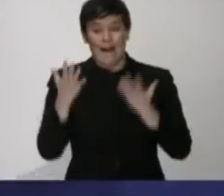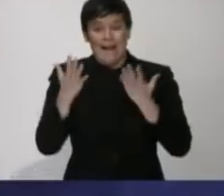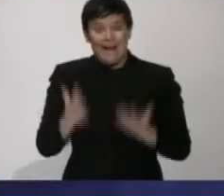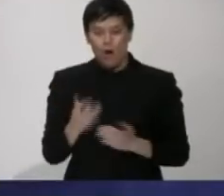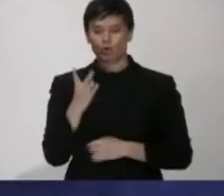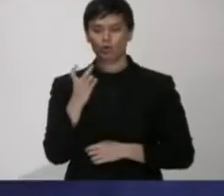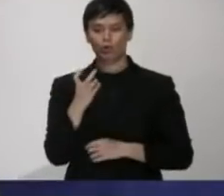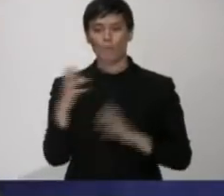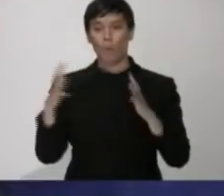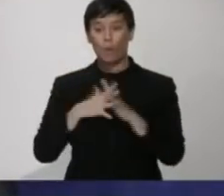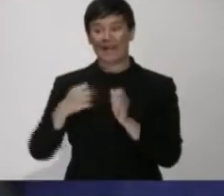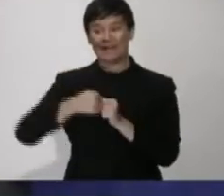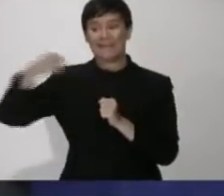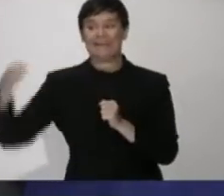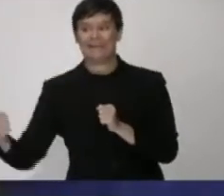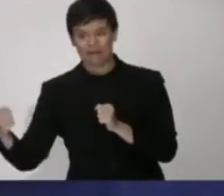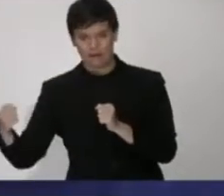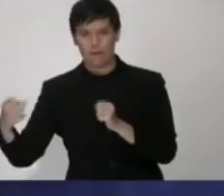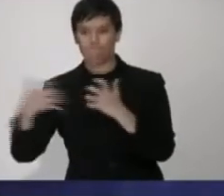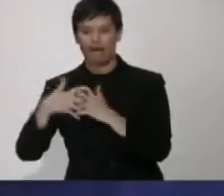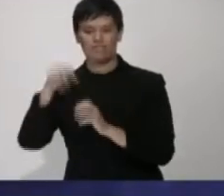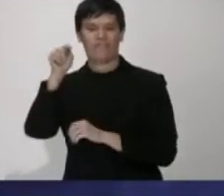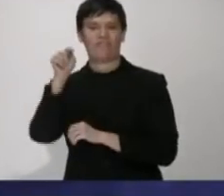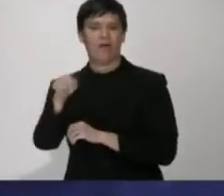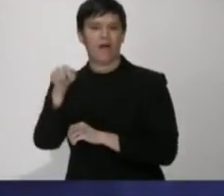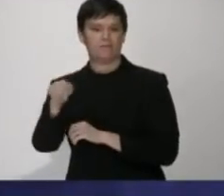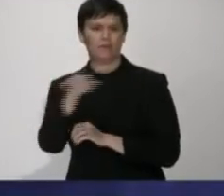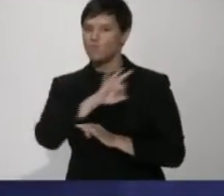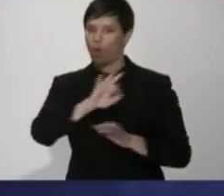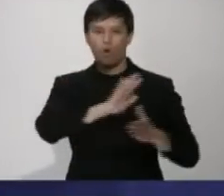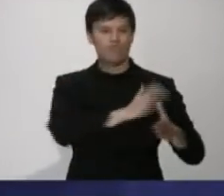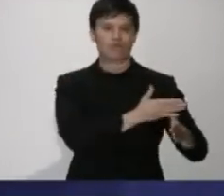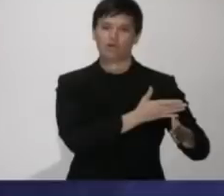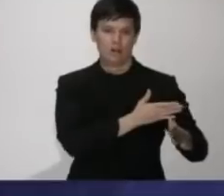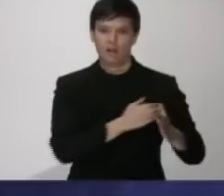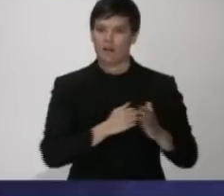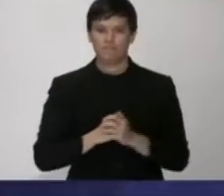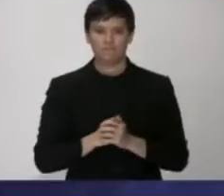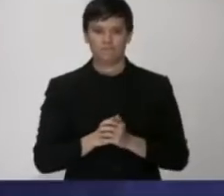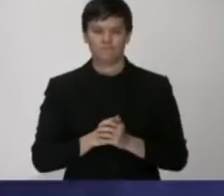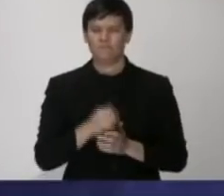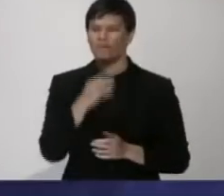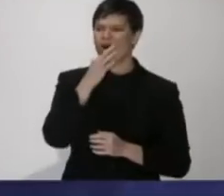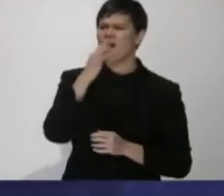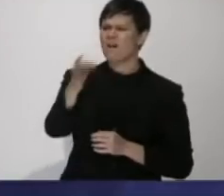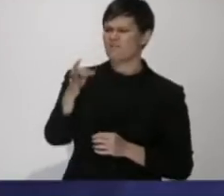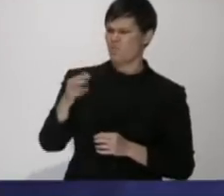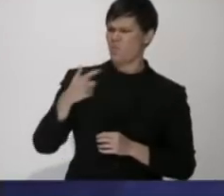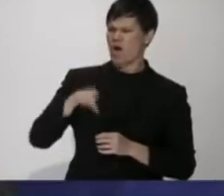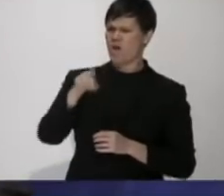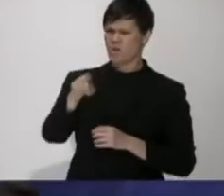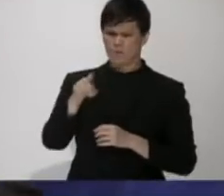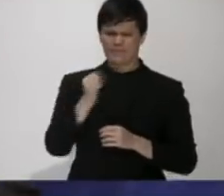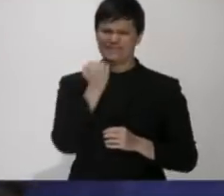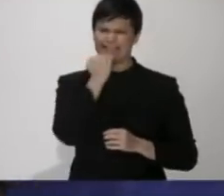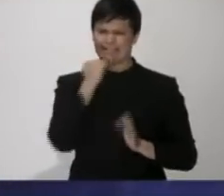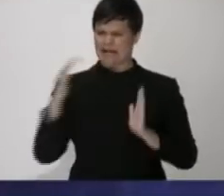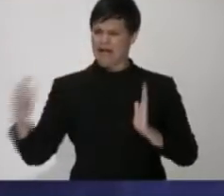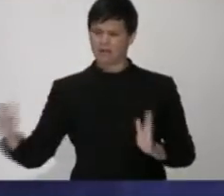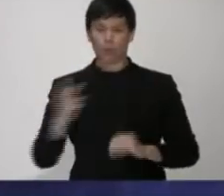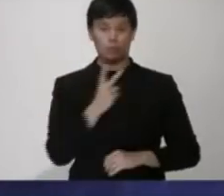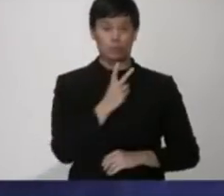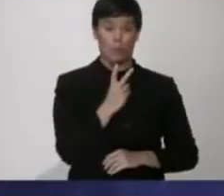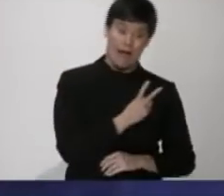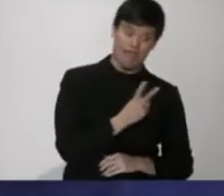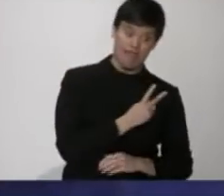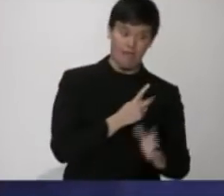that level of reduction. Why have you made those dates so steadfast? It's merely to create the period of time